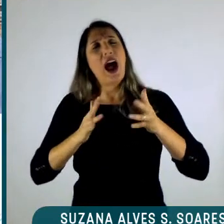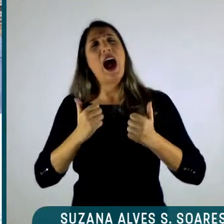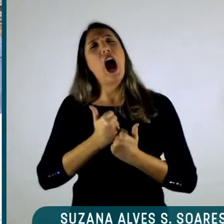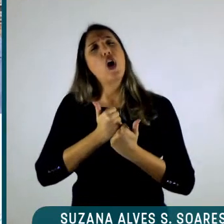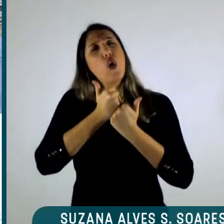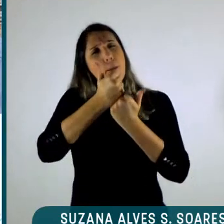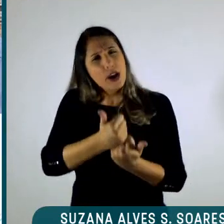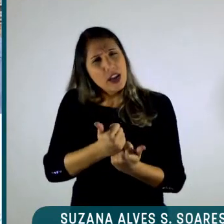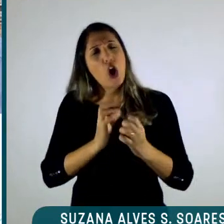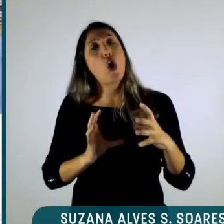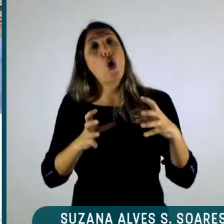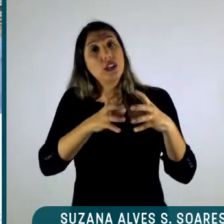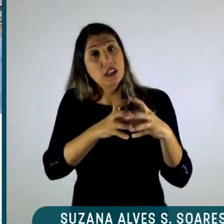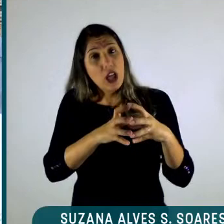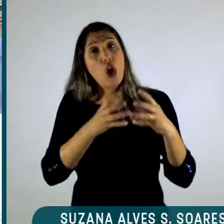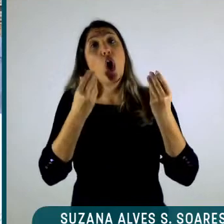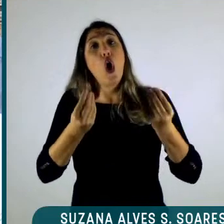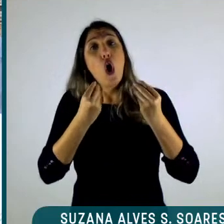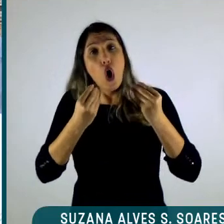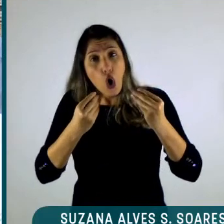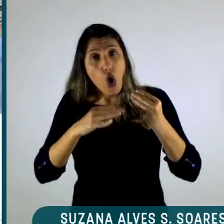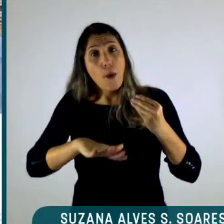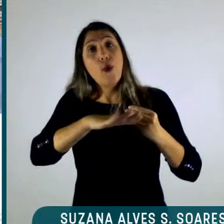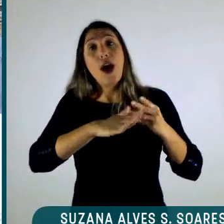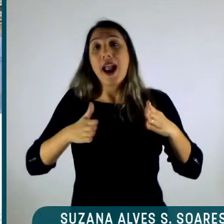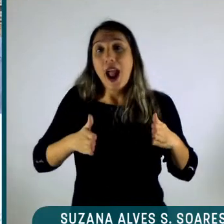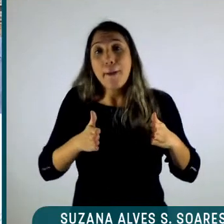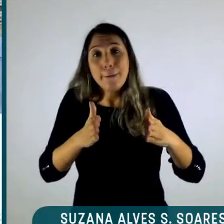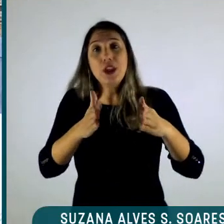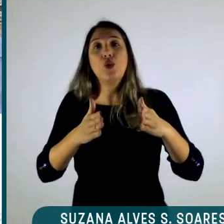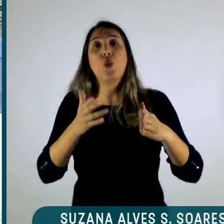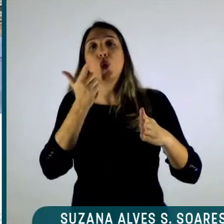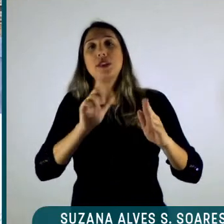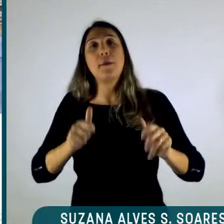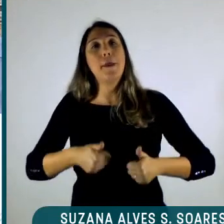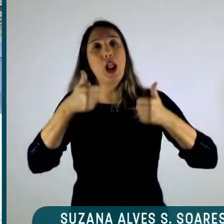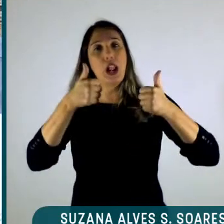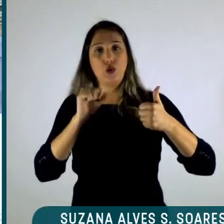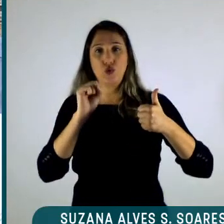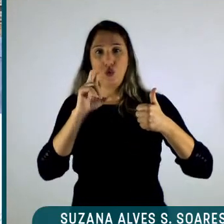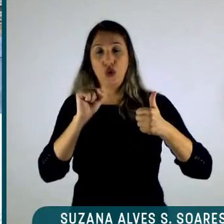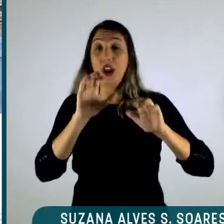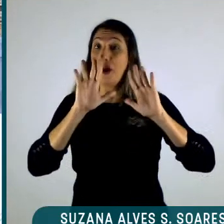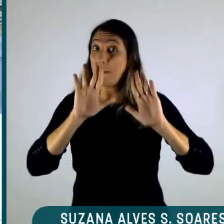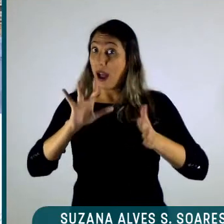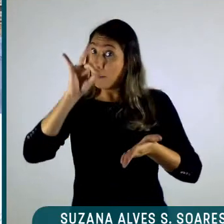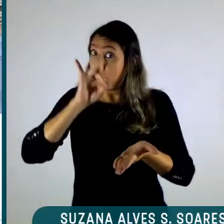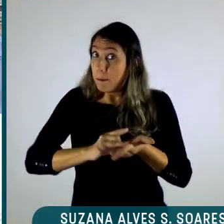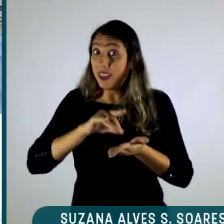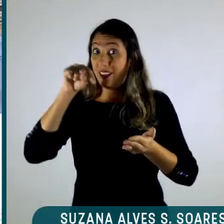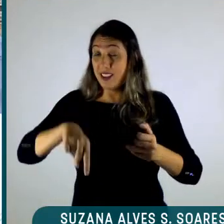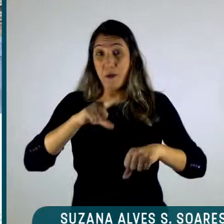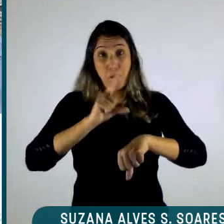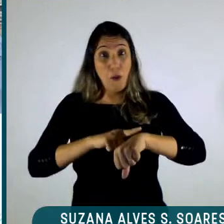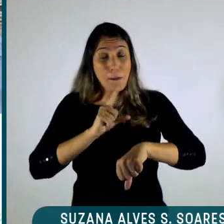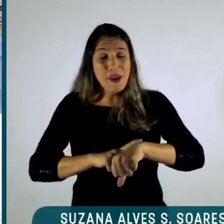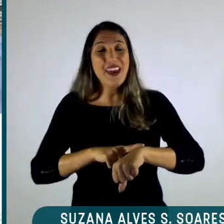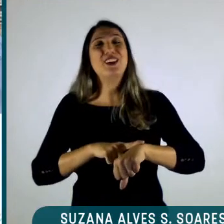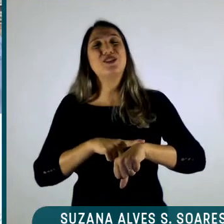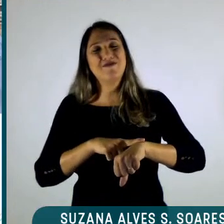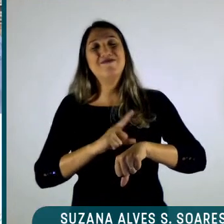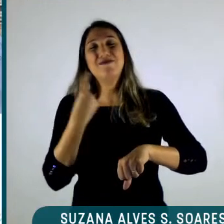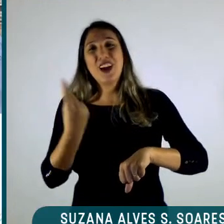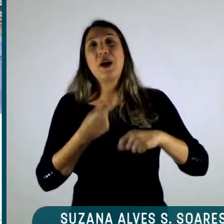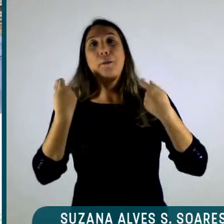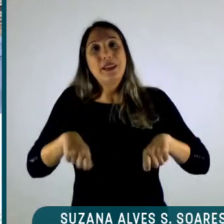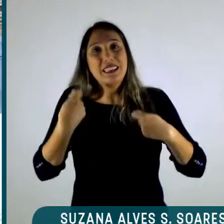to strengthen the SUS. We have been following users in the SUS and the